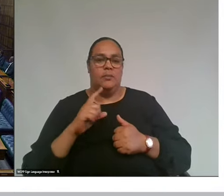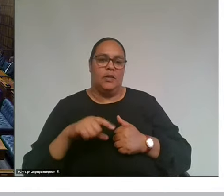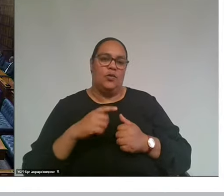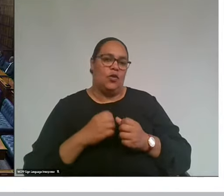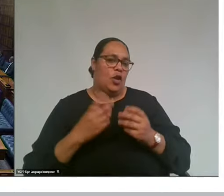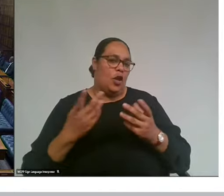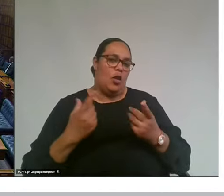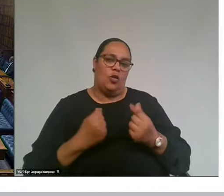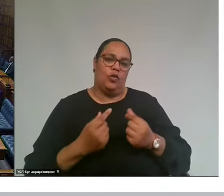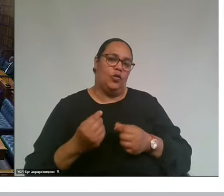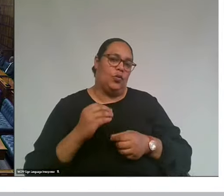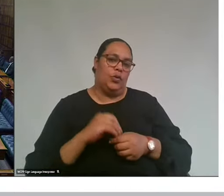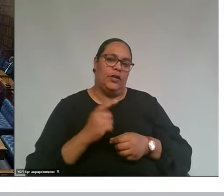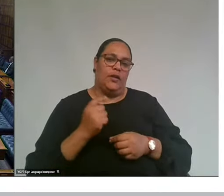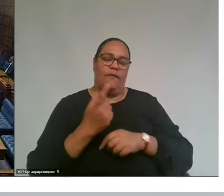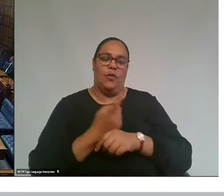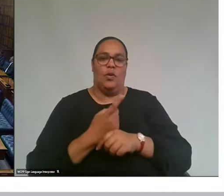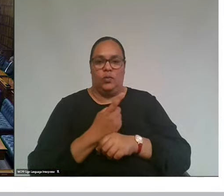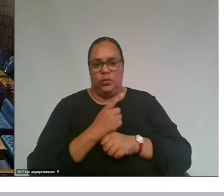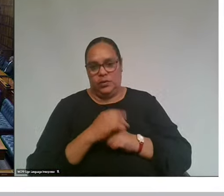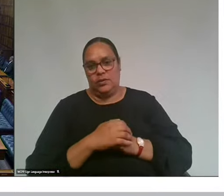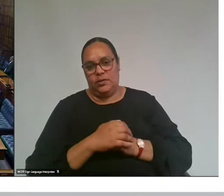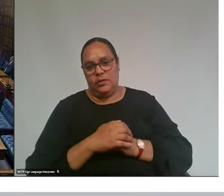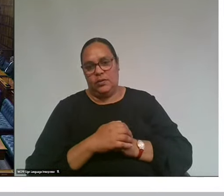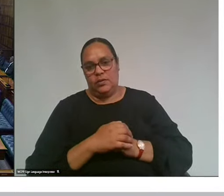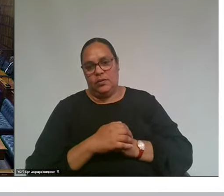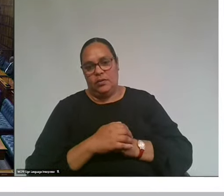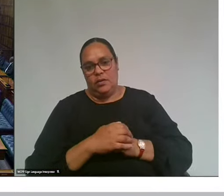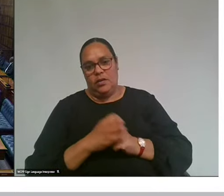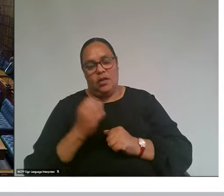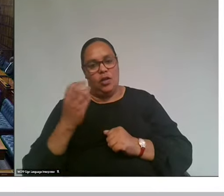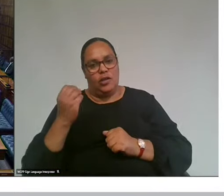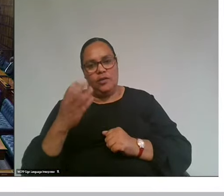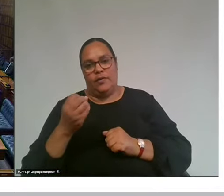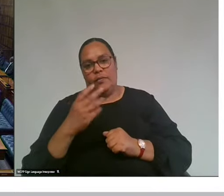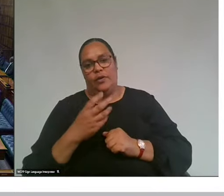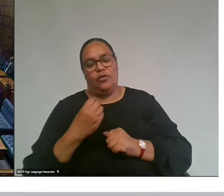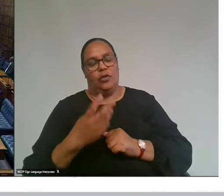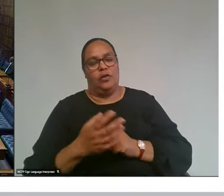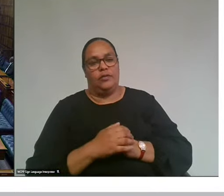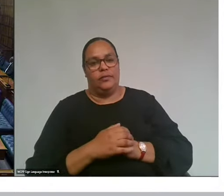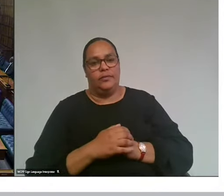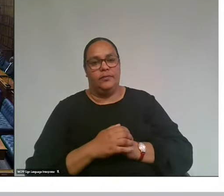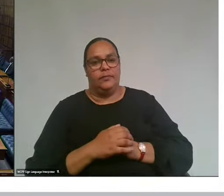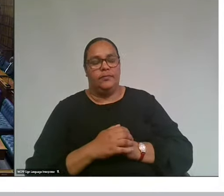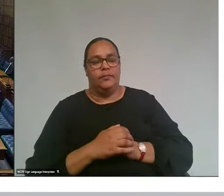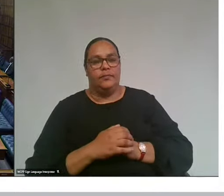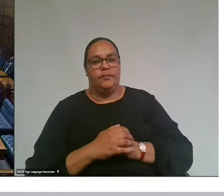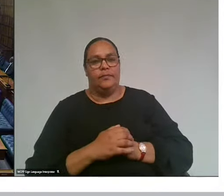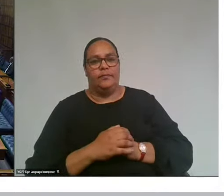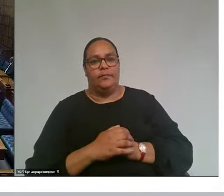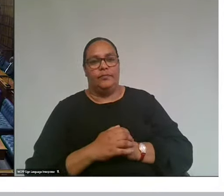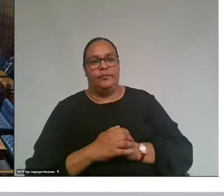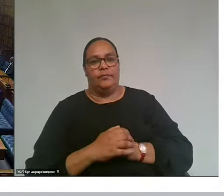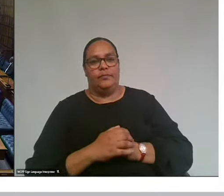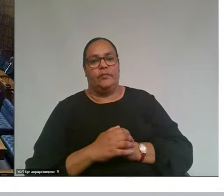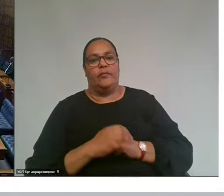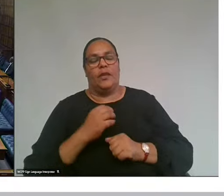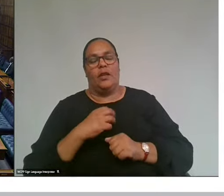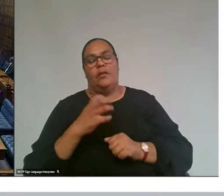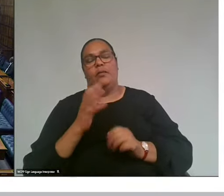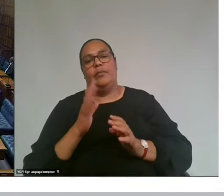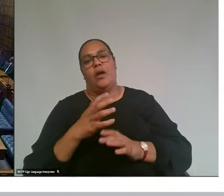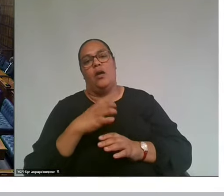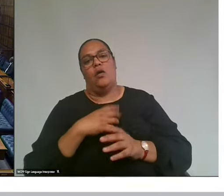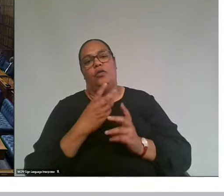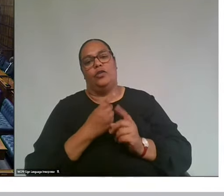lot to deal with in in a few hours um and a lot of information um then just my own resolutions